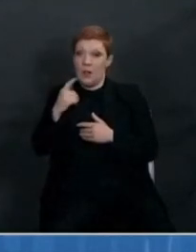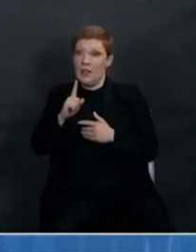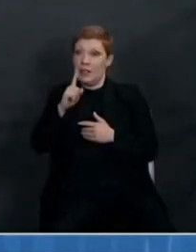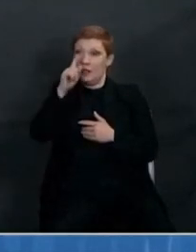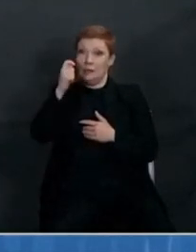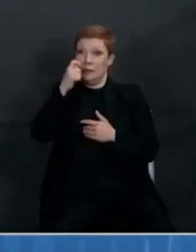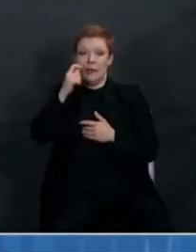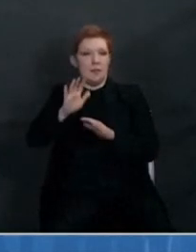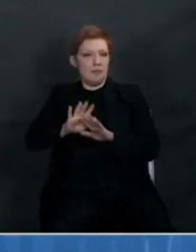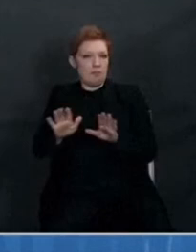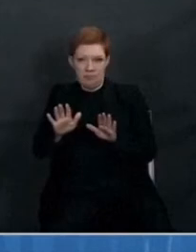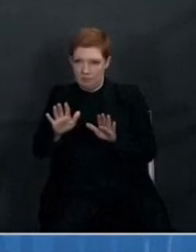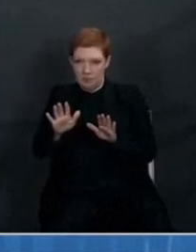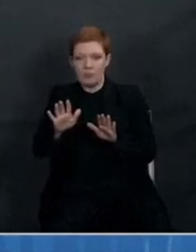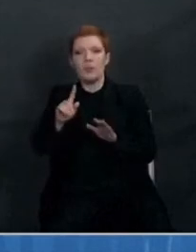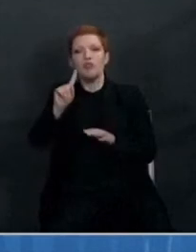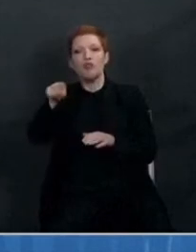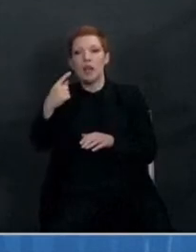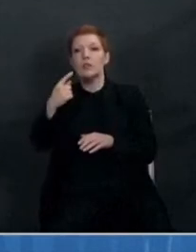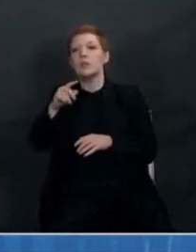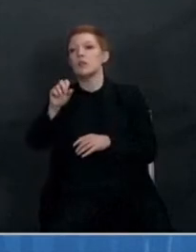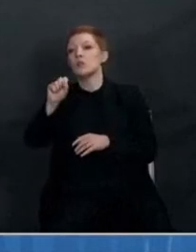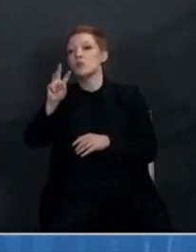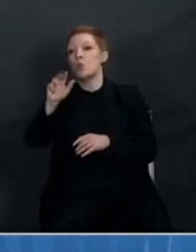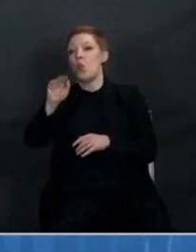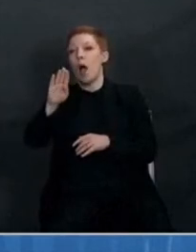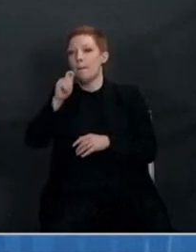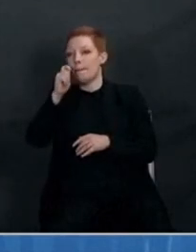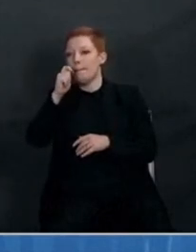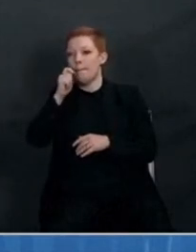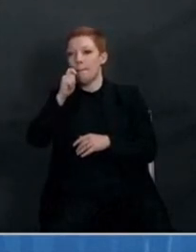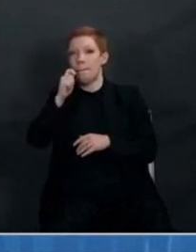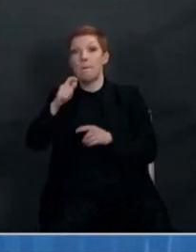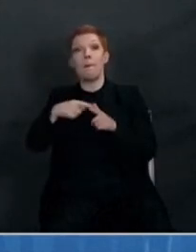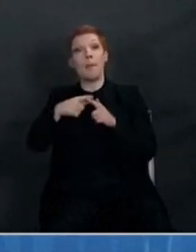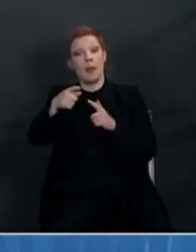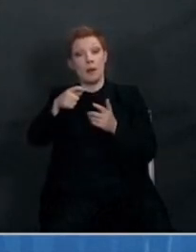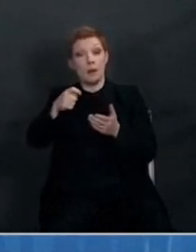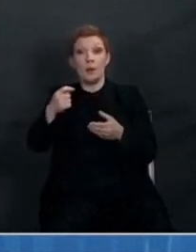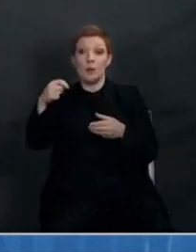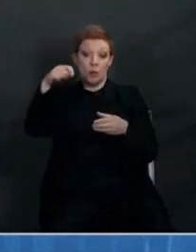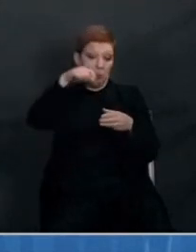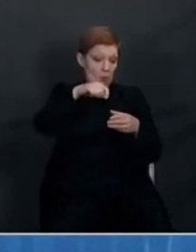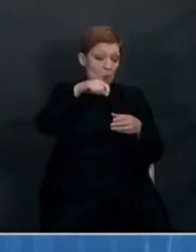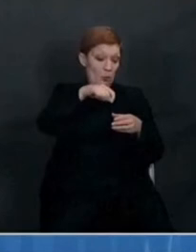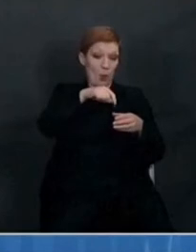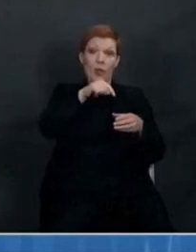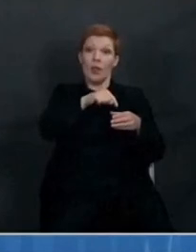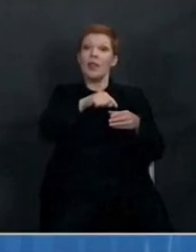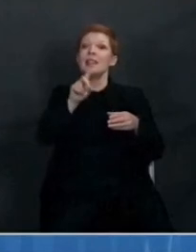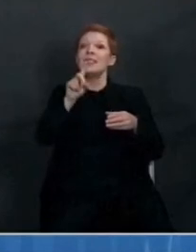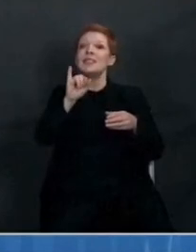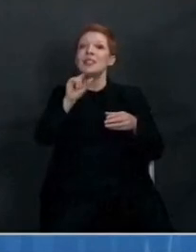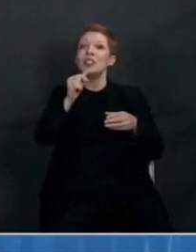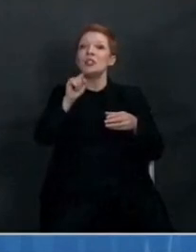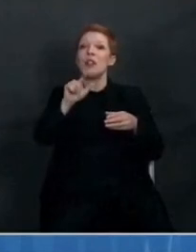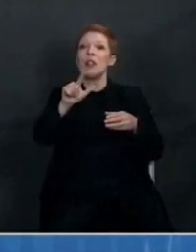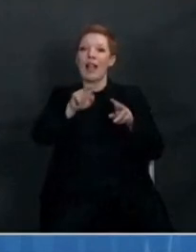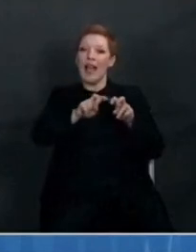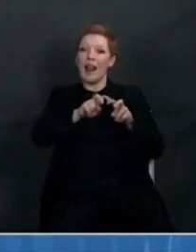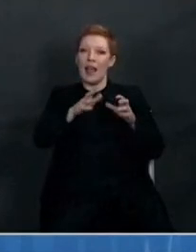swab, you put the sample into a digital analyzer, which will send a result to your smartphone in